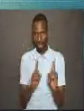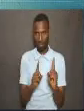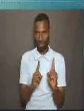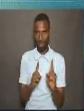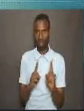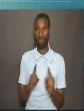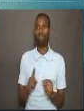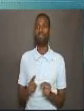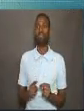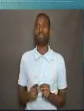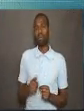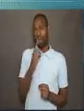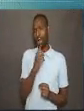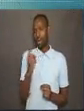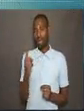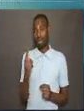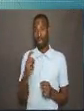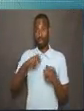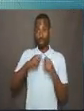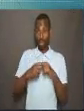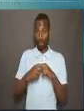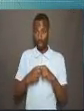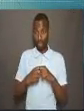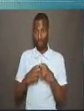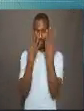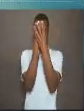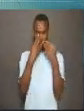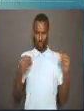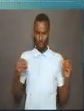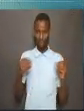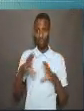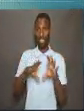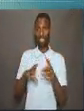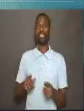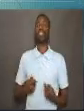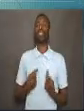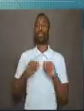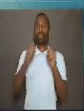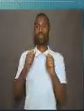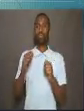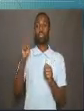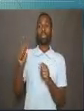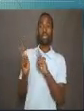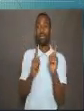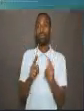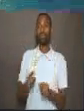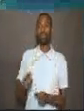to solve some more problems related to efficiency. Are you ready,